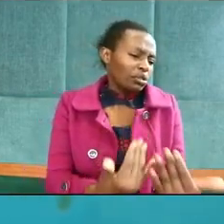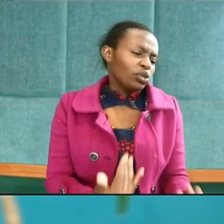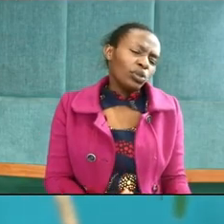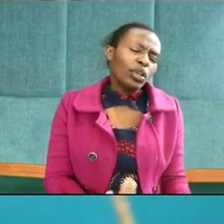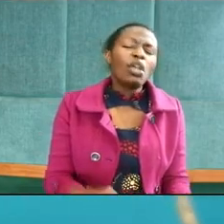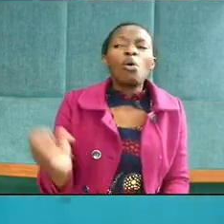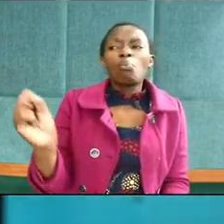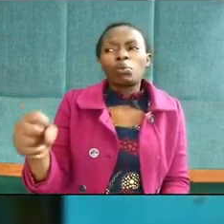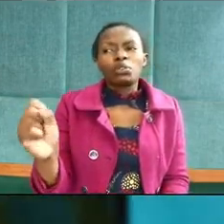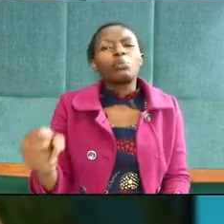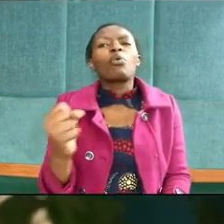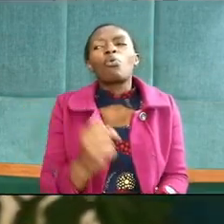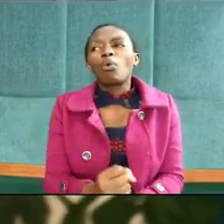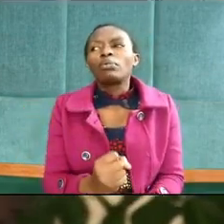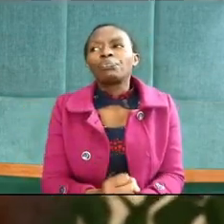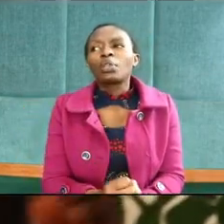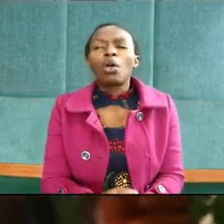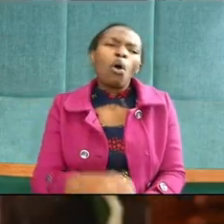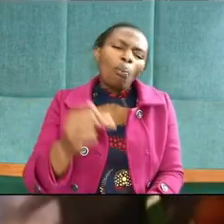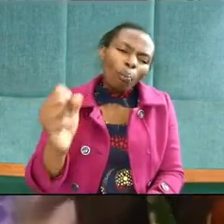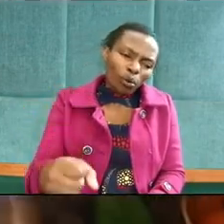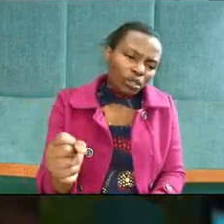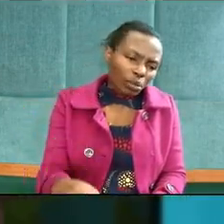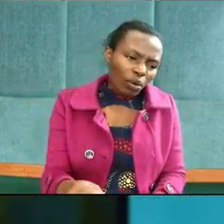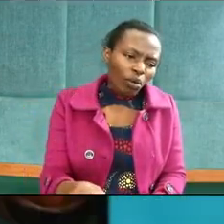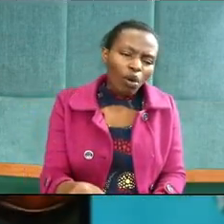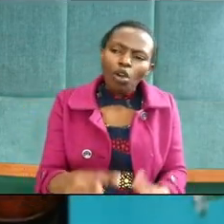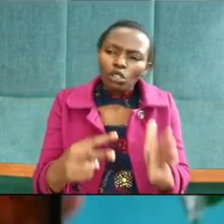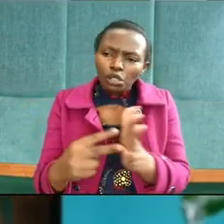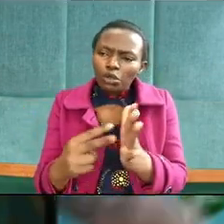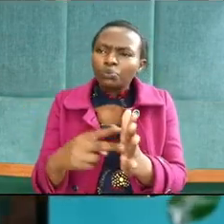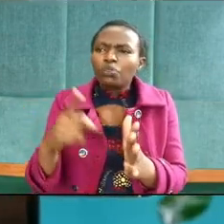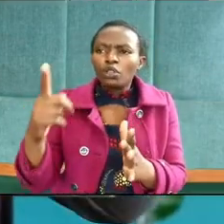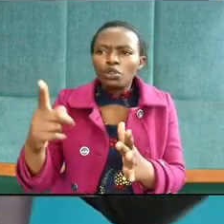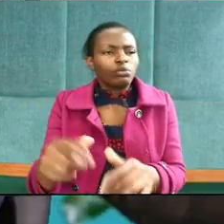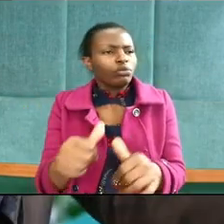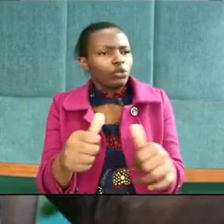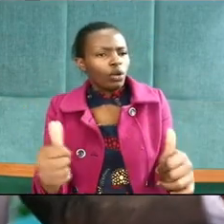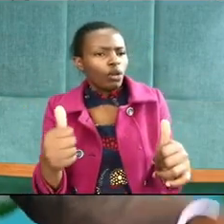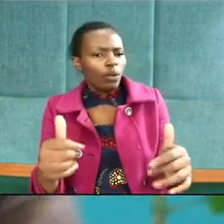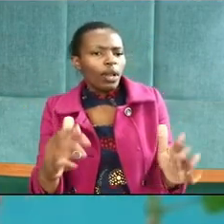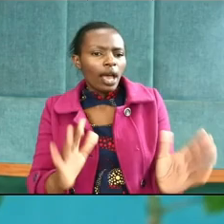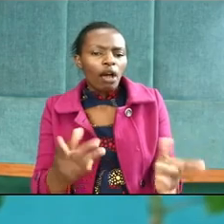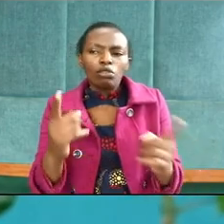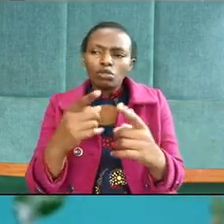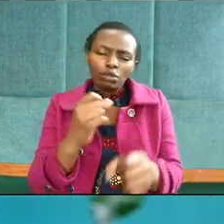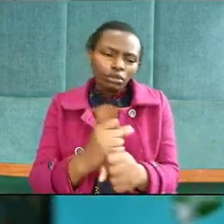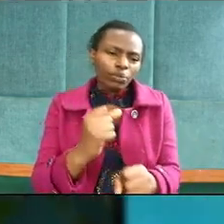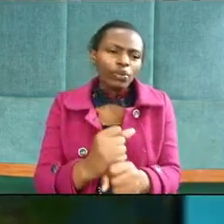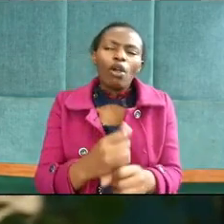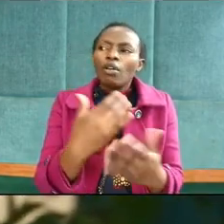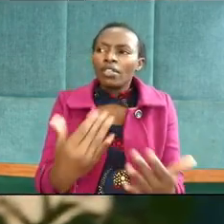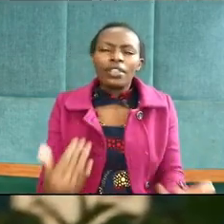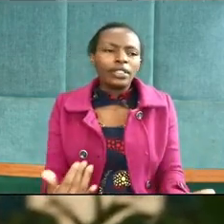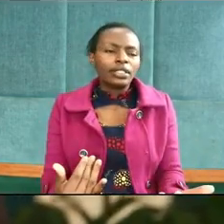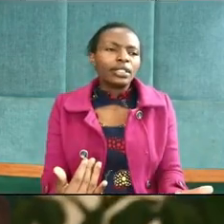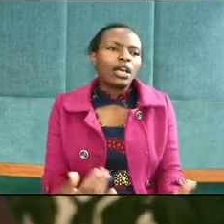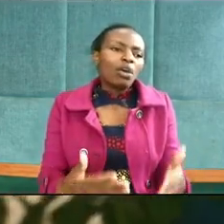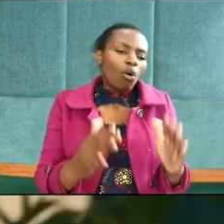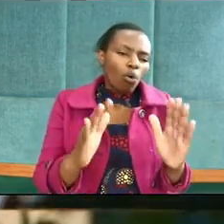put things in order. She will begin to tell you, spoons don't sit here. Spoons are supposed to be put